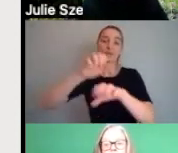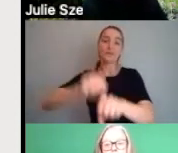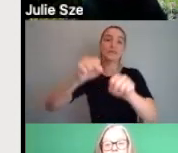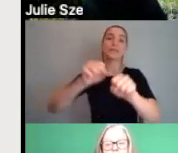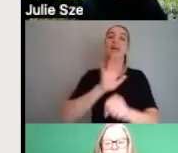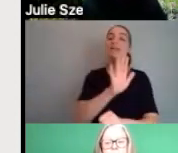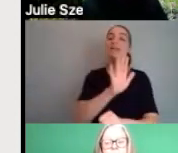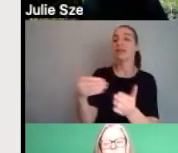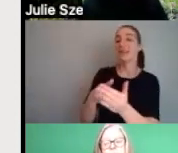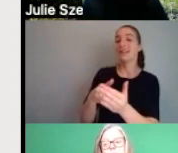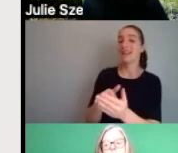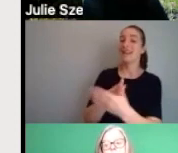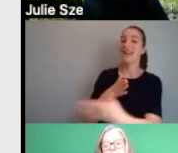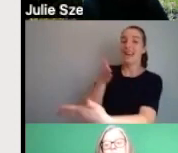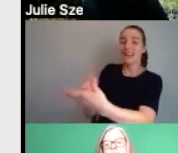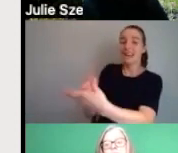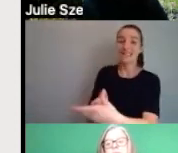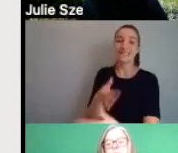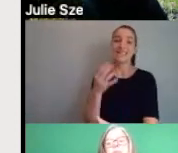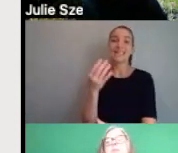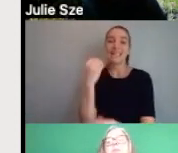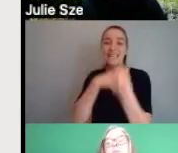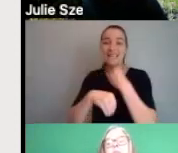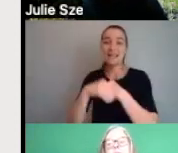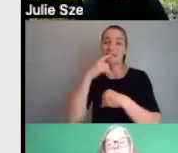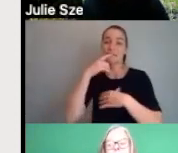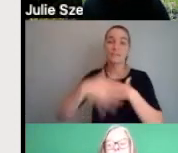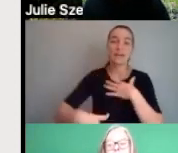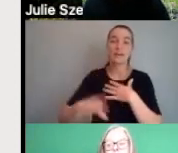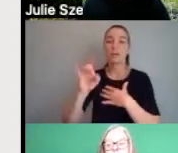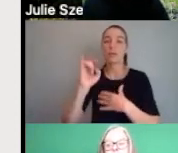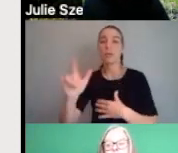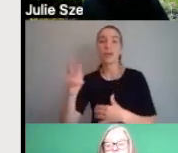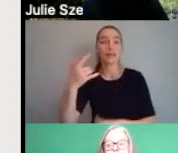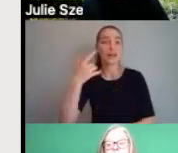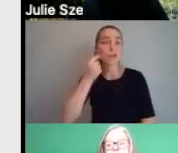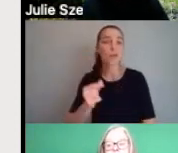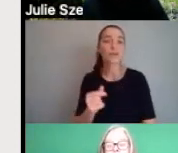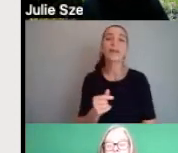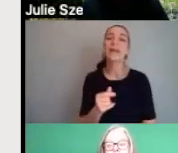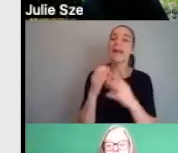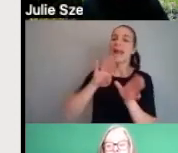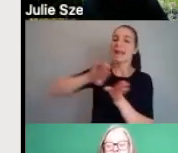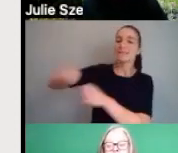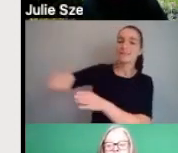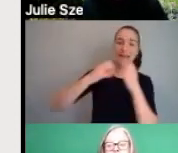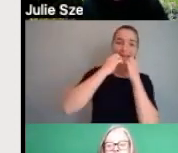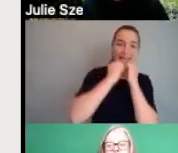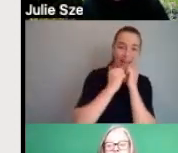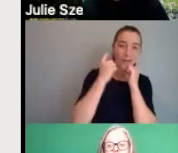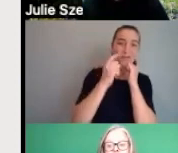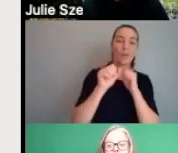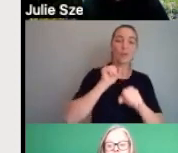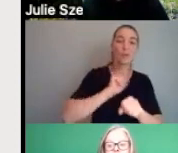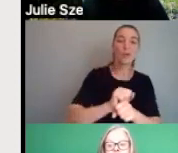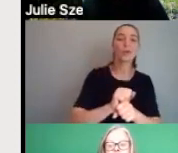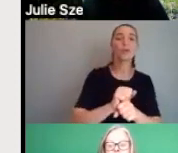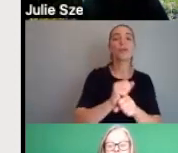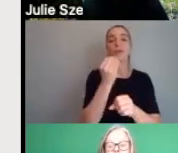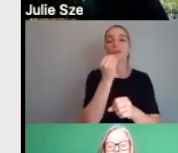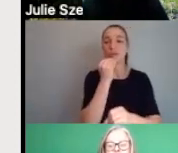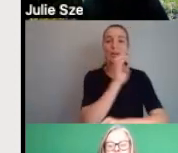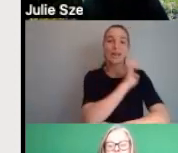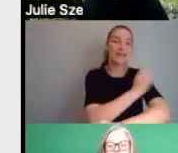blood, gold, and oil, and for making care, food, work, energy, and lives matter, not sheep disposable and dead.